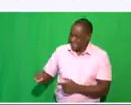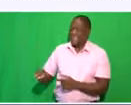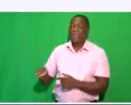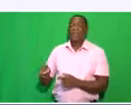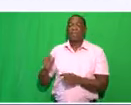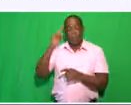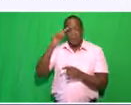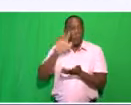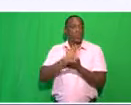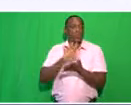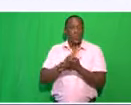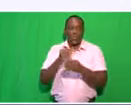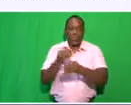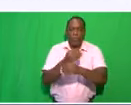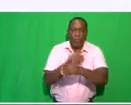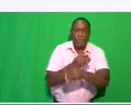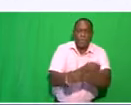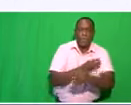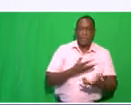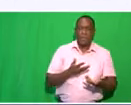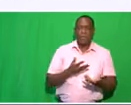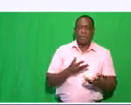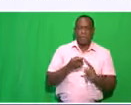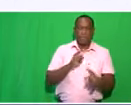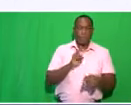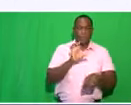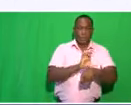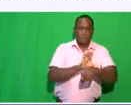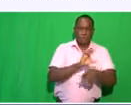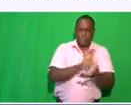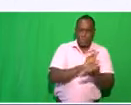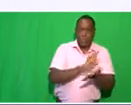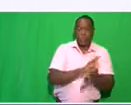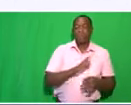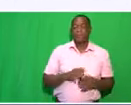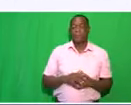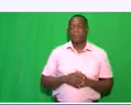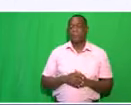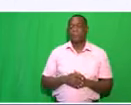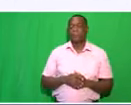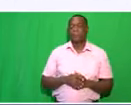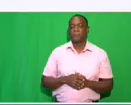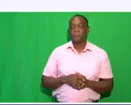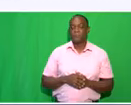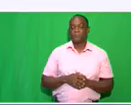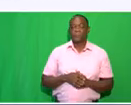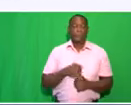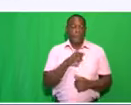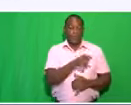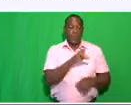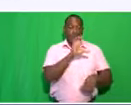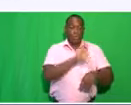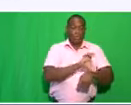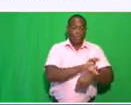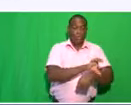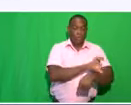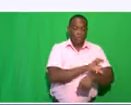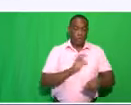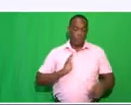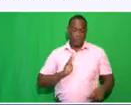the denominational schools. The denominational boards attempted to have enshrined